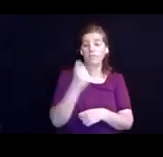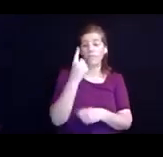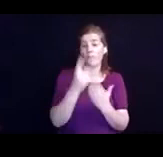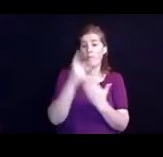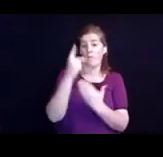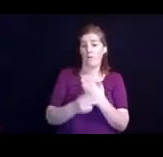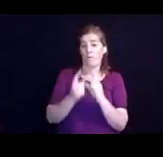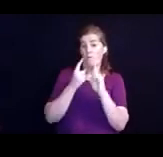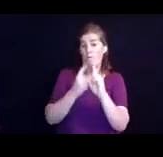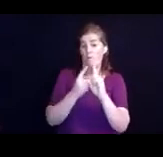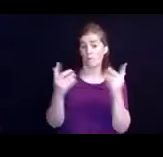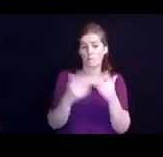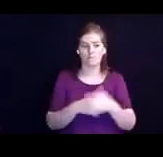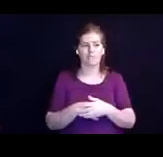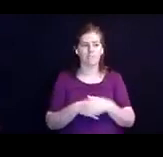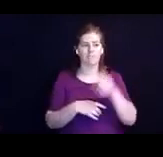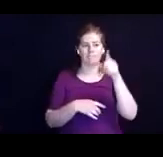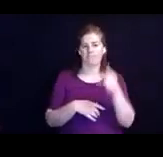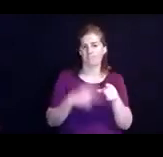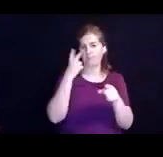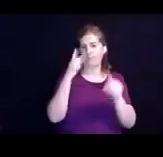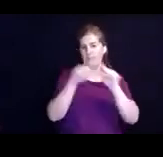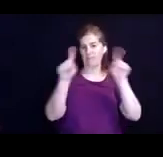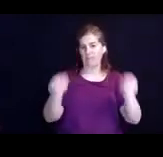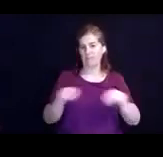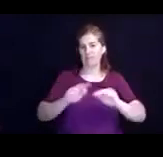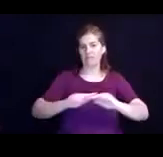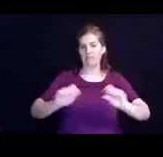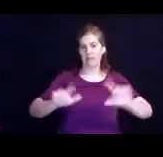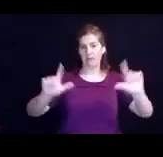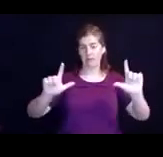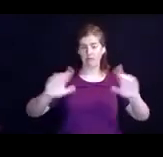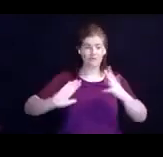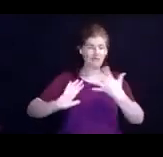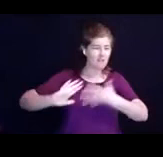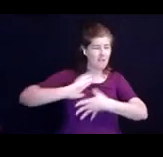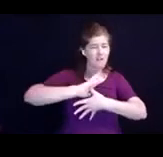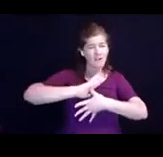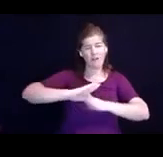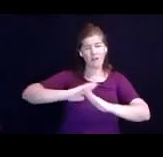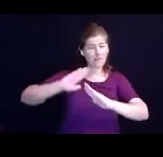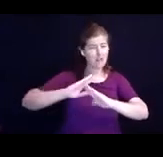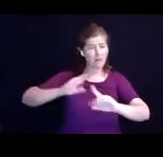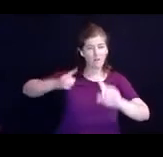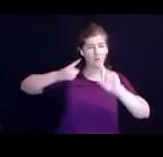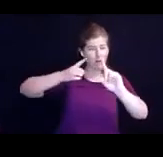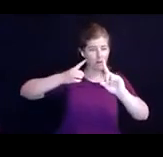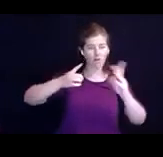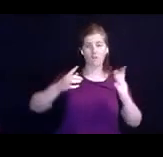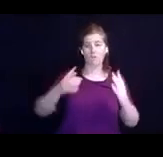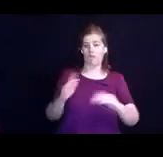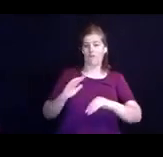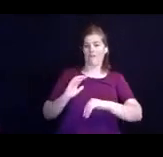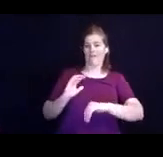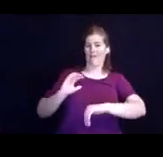are listed here on this slide. The ultimate goal, the overall goal, is to implement the